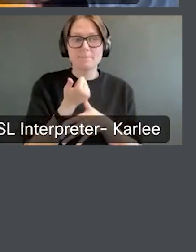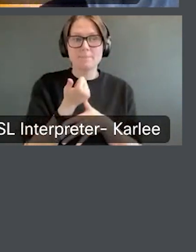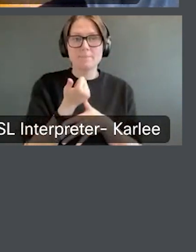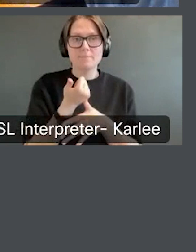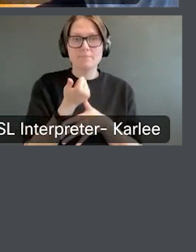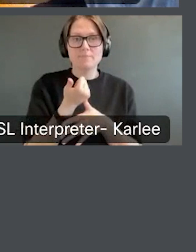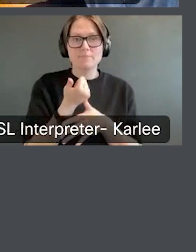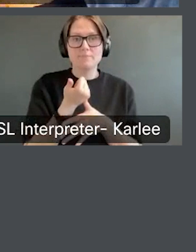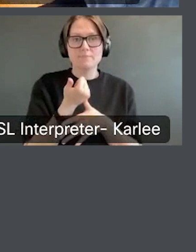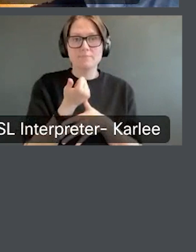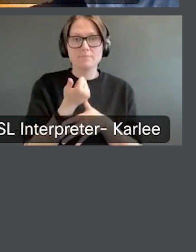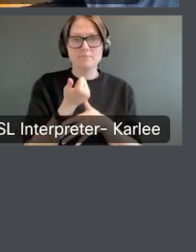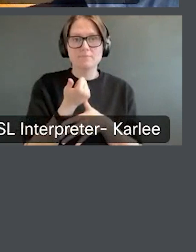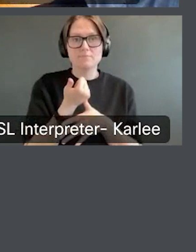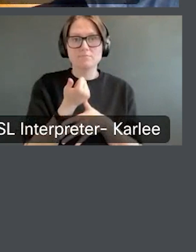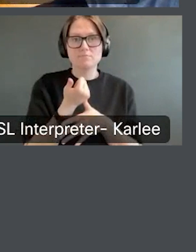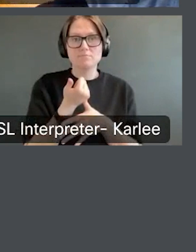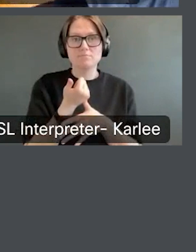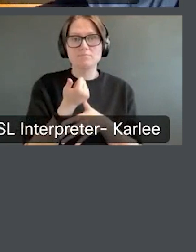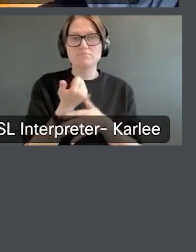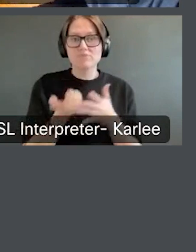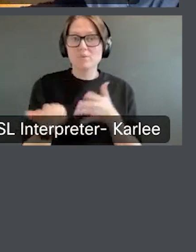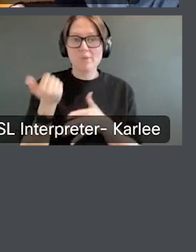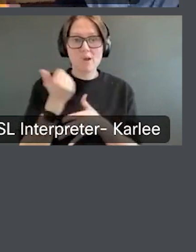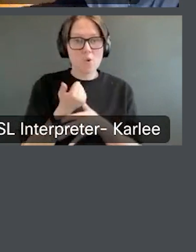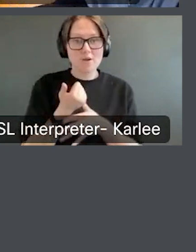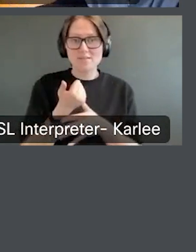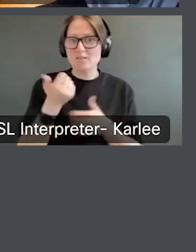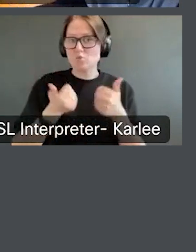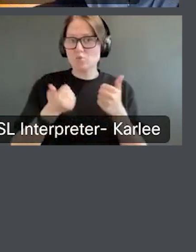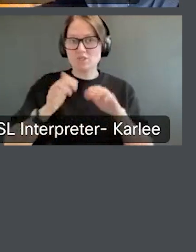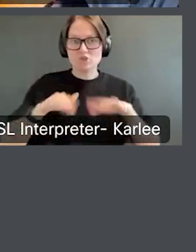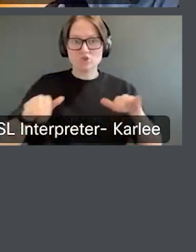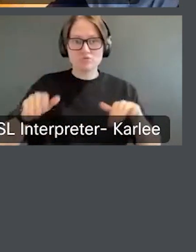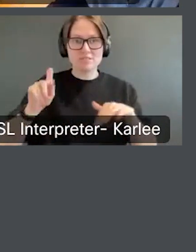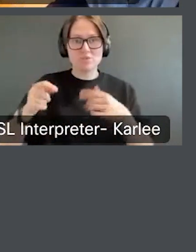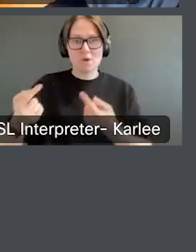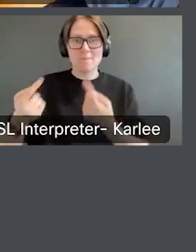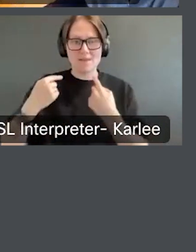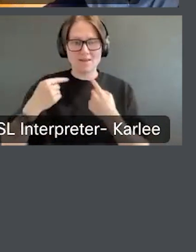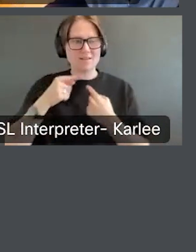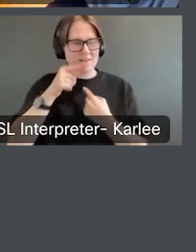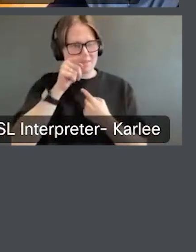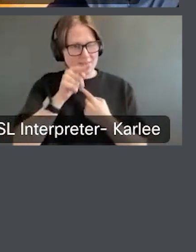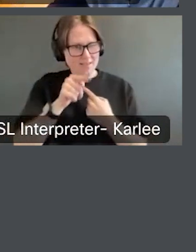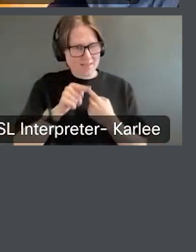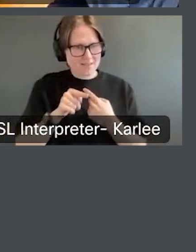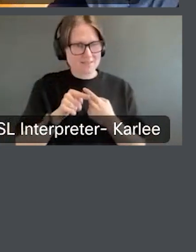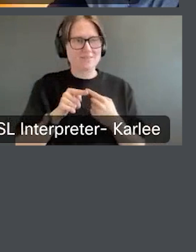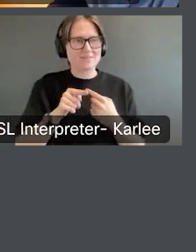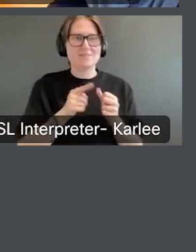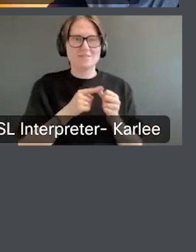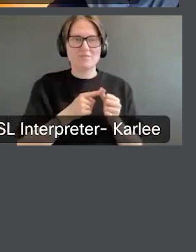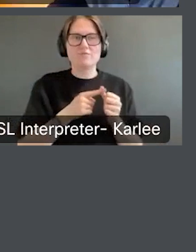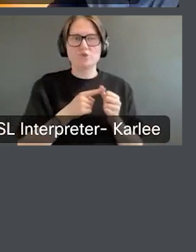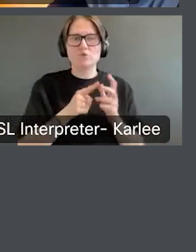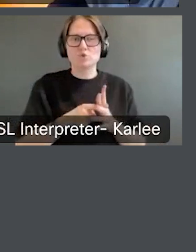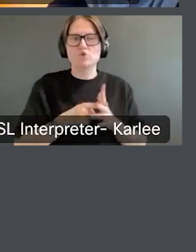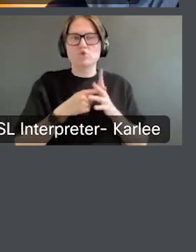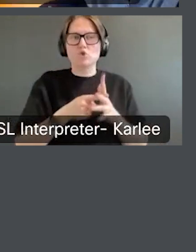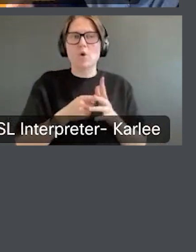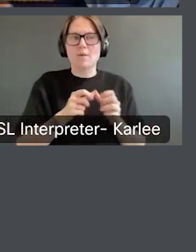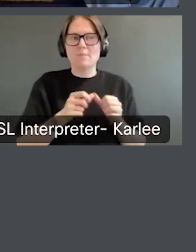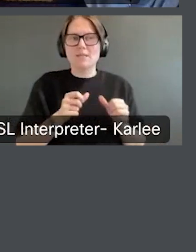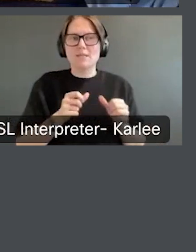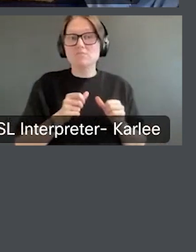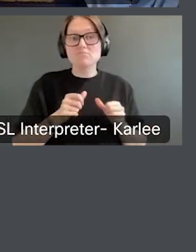come in and be seen, this is a start. Doesn't answer all the questions because we're still at a place where we